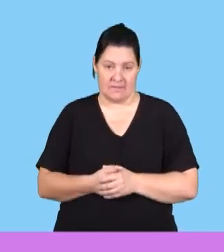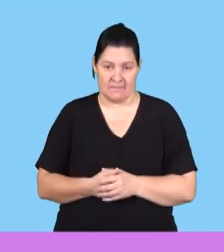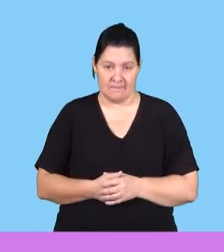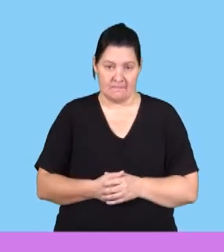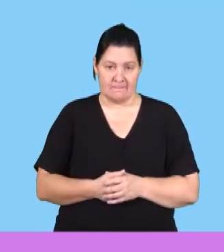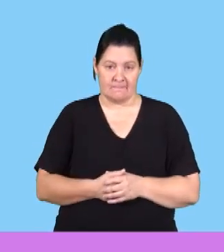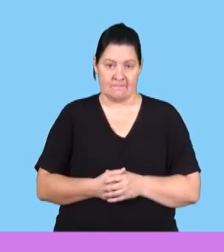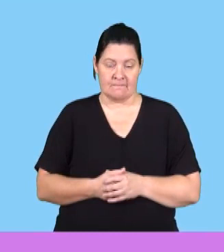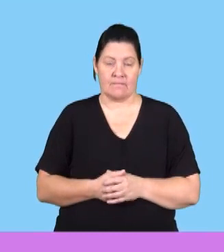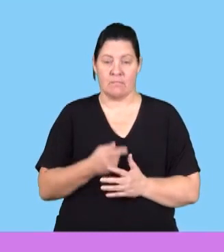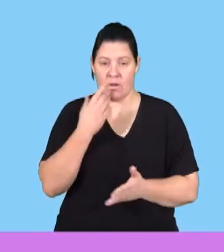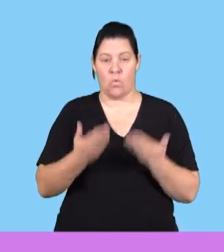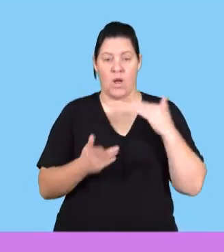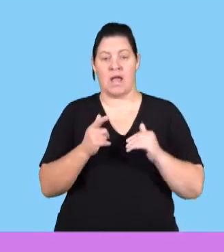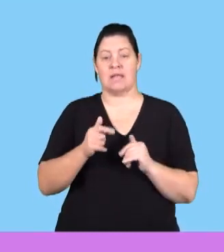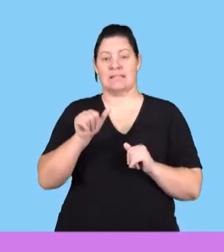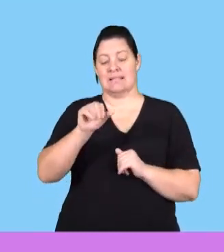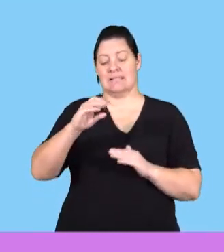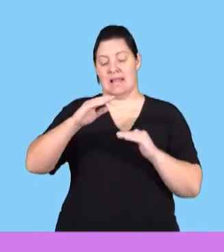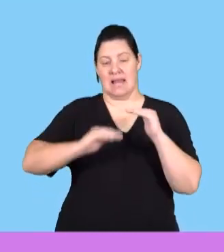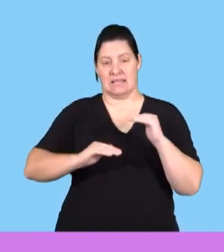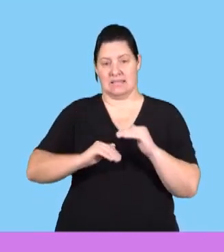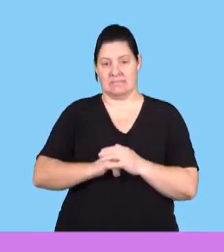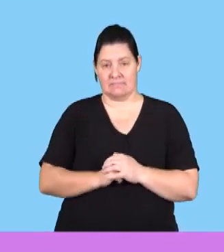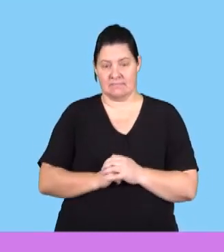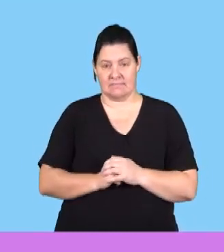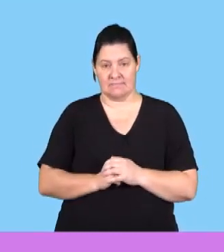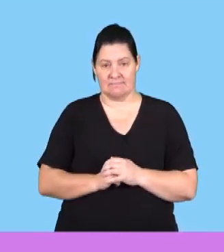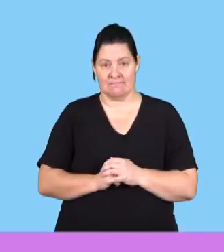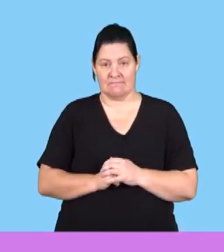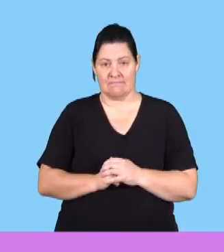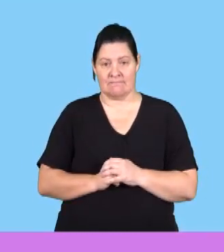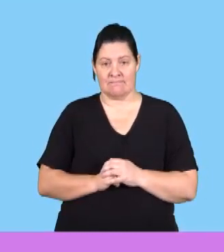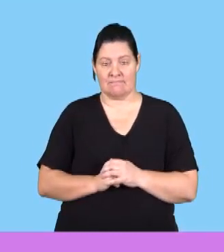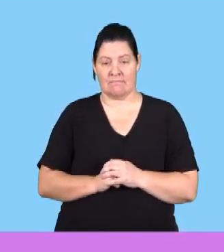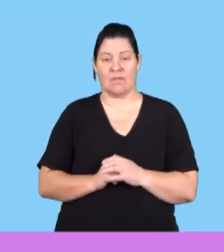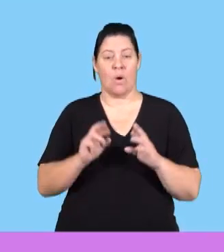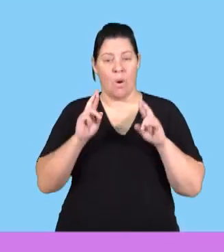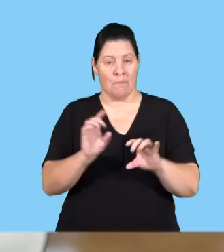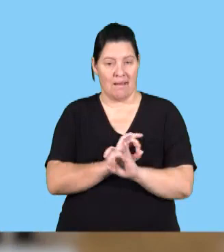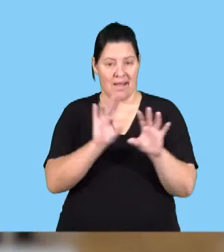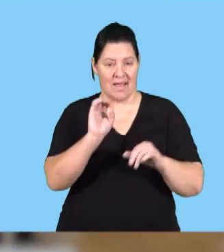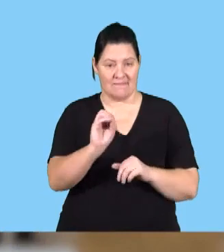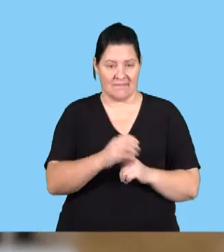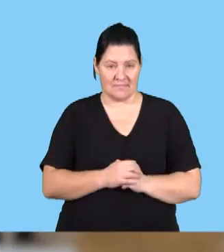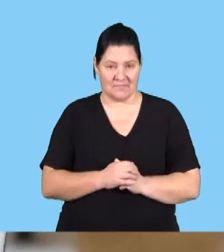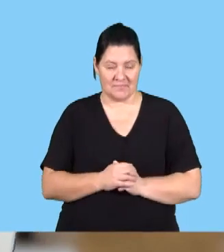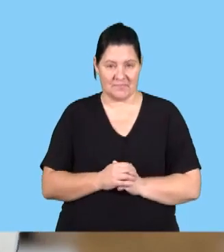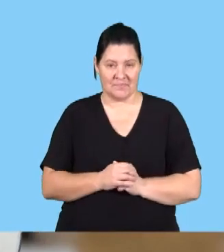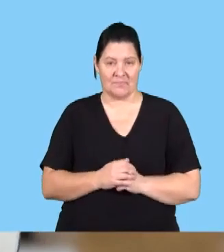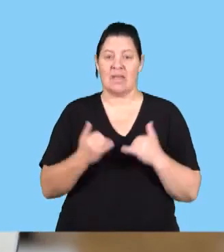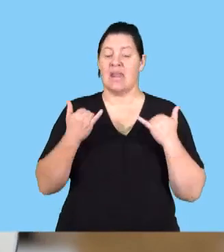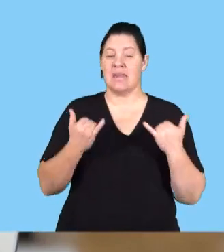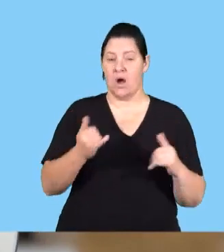6 females that weigh less than 60 kilograms. Guys, I hope that makes sense, and I hope that's clear to you. All